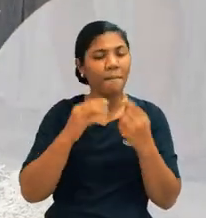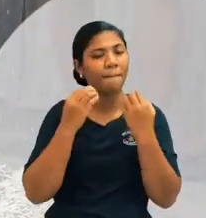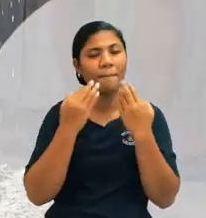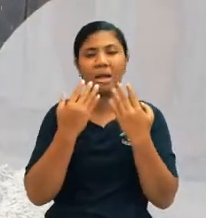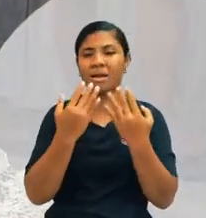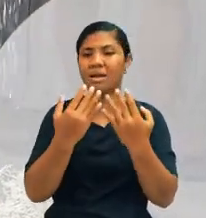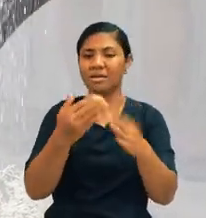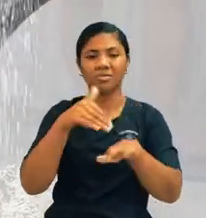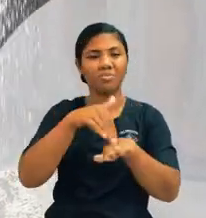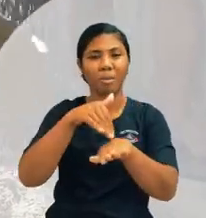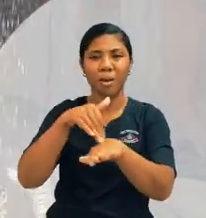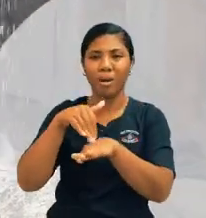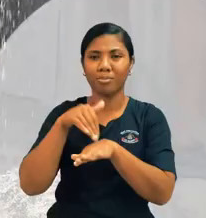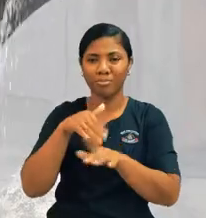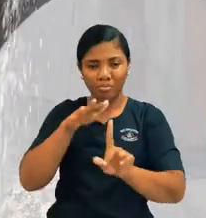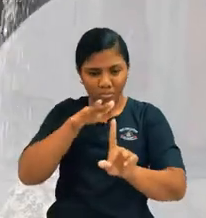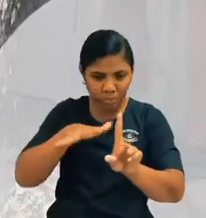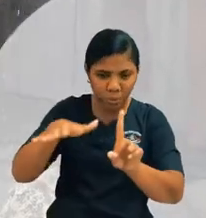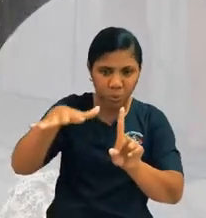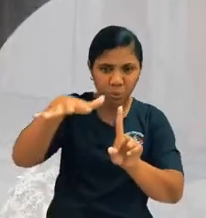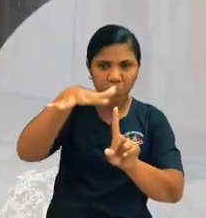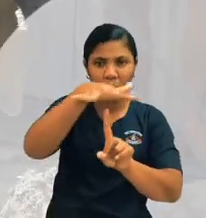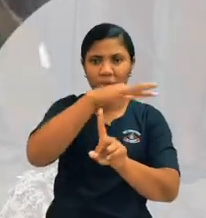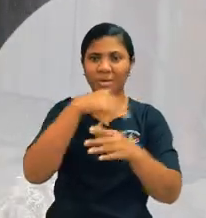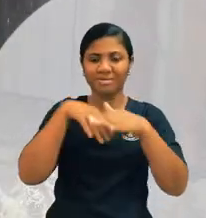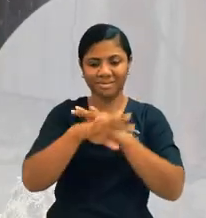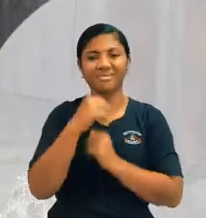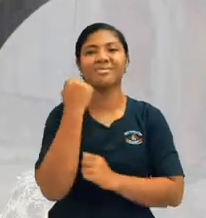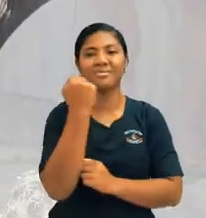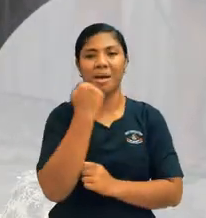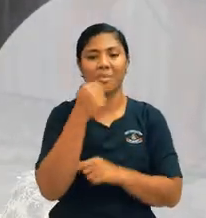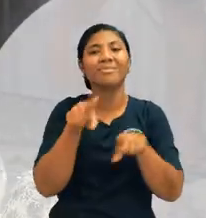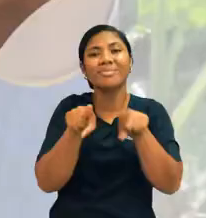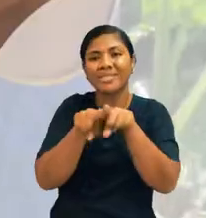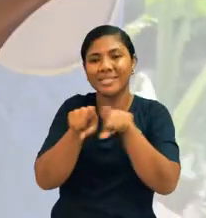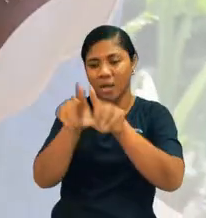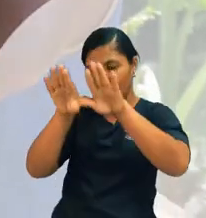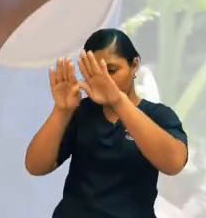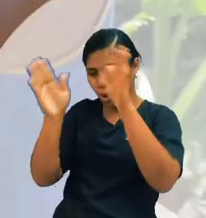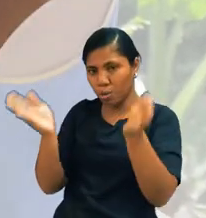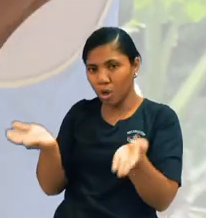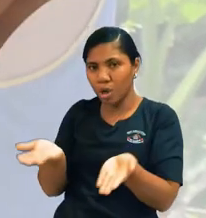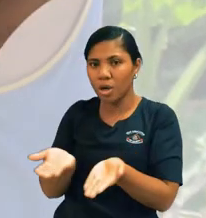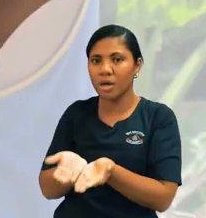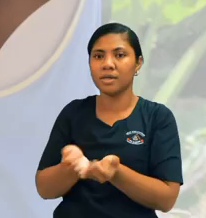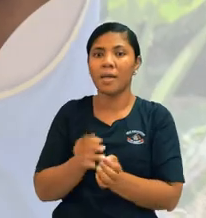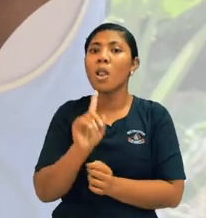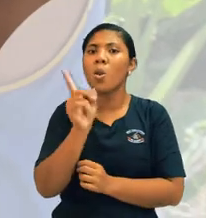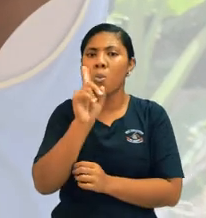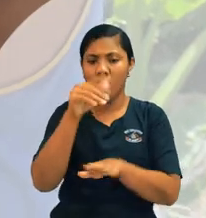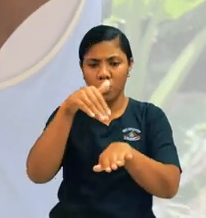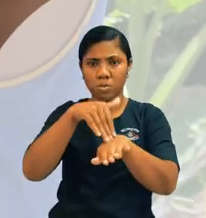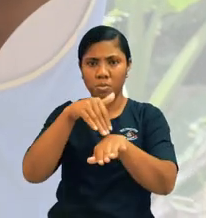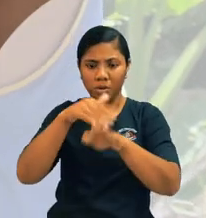inga. Ia wa o le wa a fia I wa tele le a fianga. Ia o le maua umai tu la